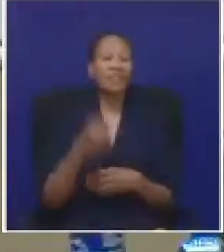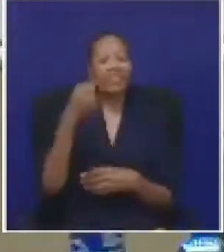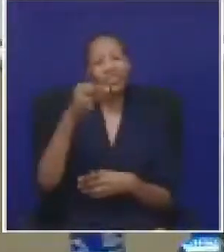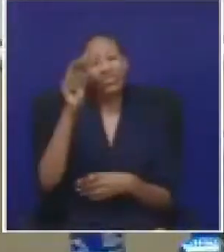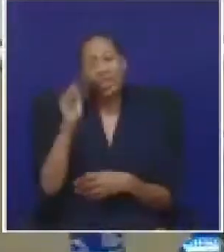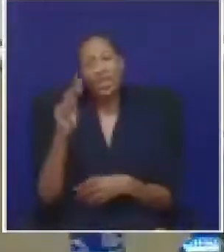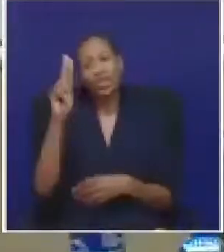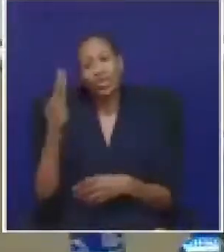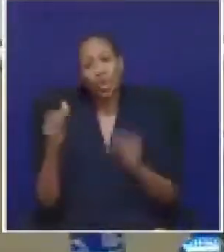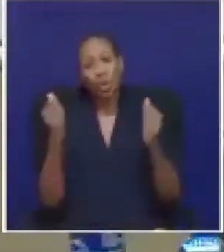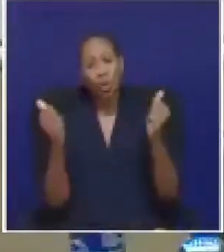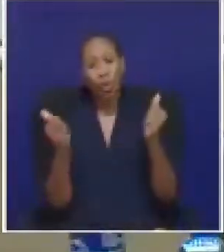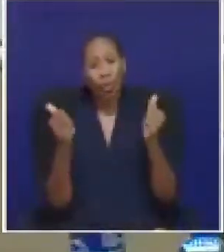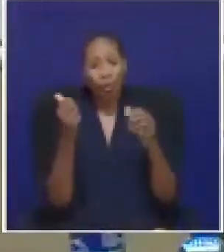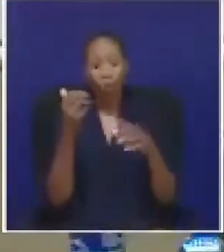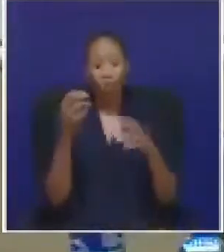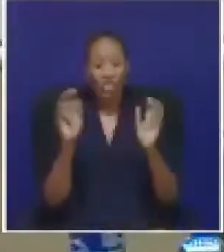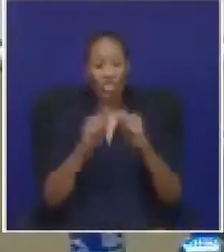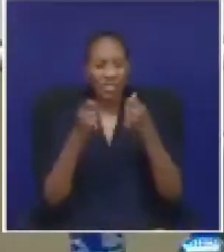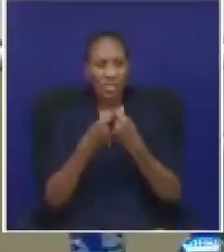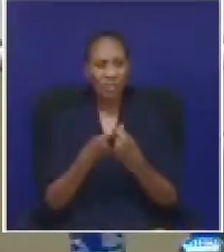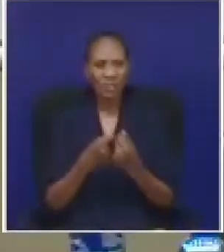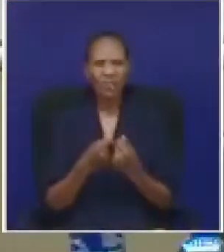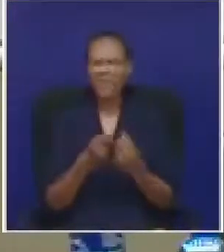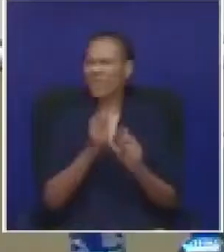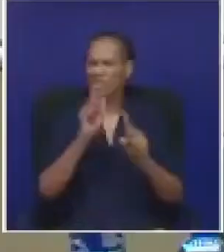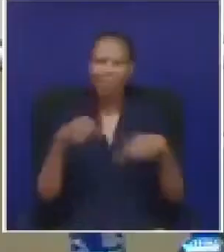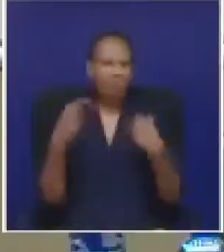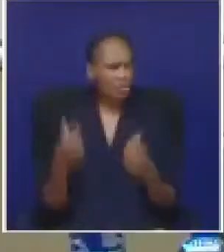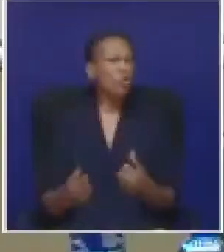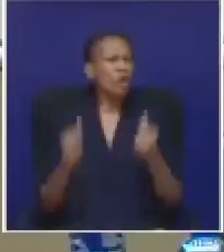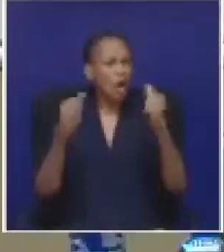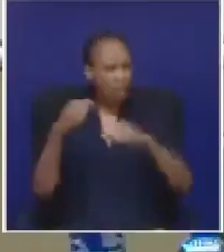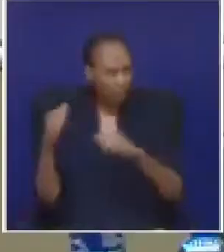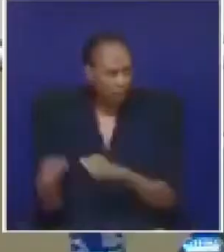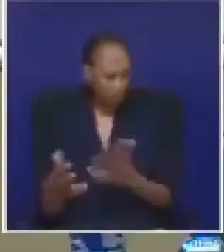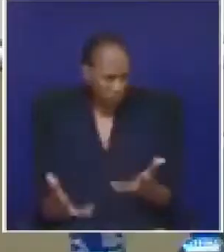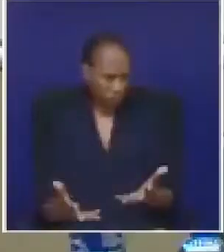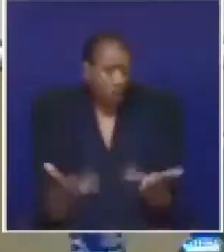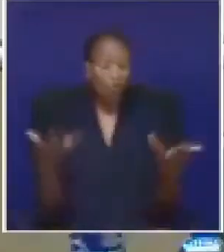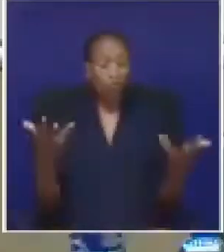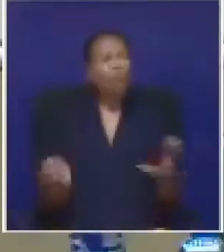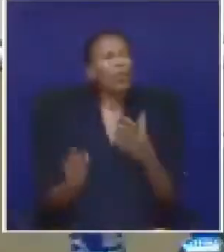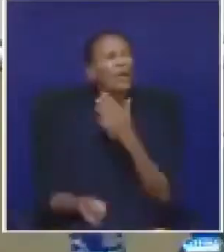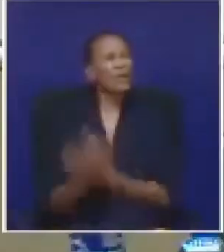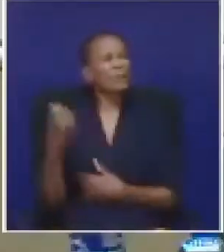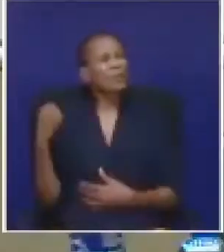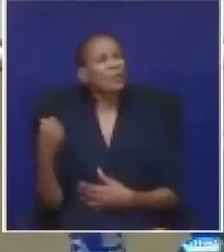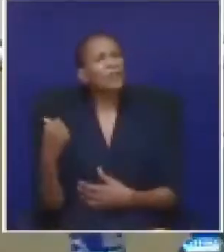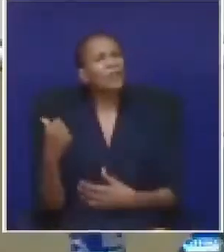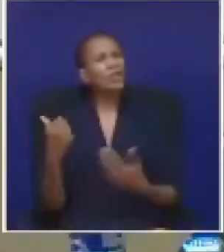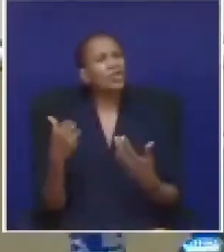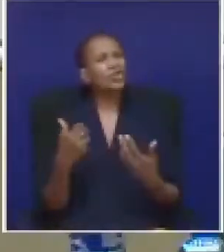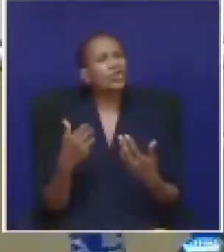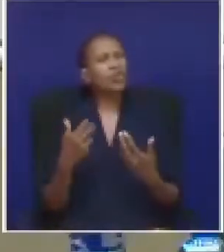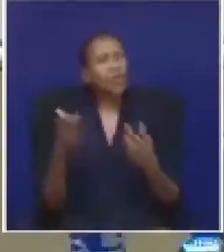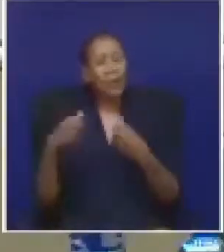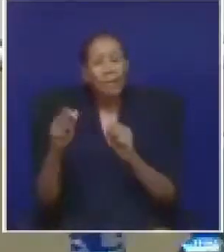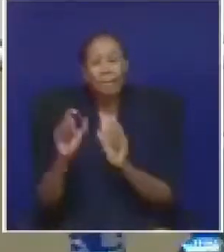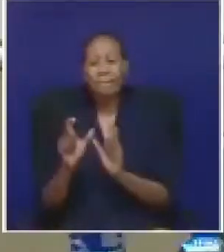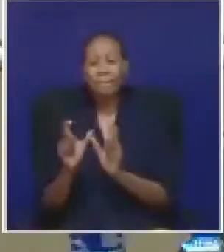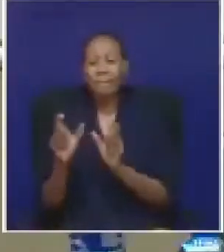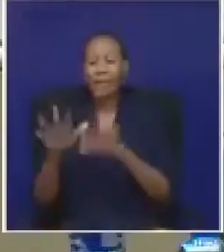on the budget. And that impasse led to, amongst others, the chairperson of the Finance Committee,